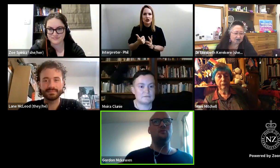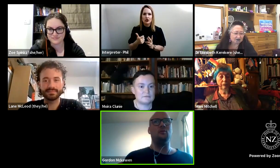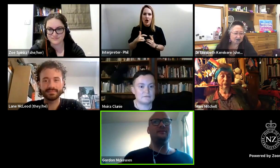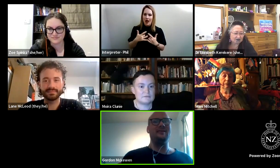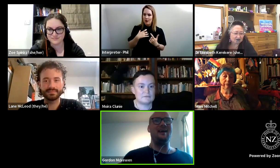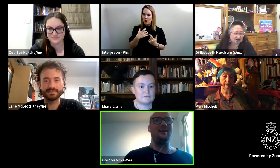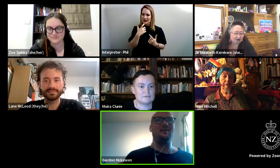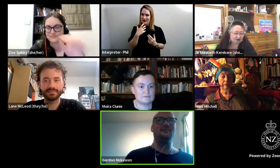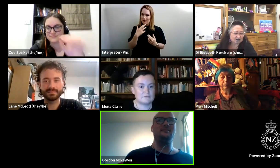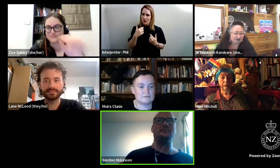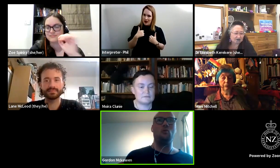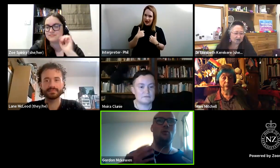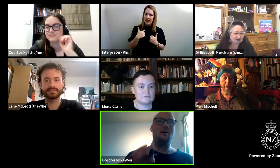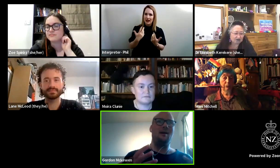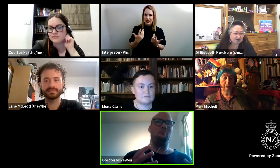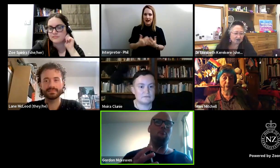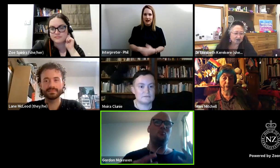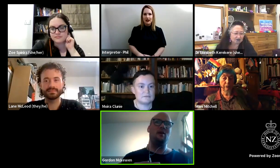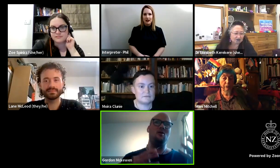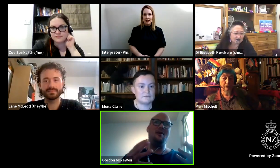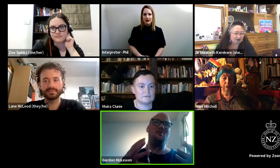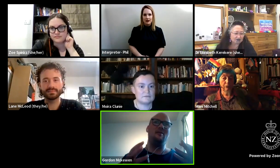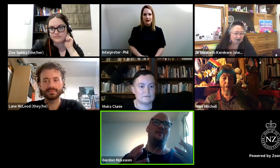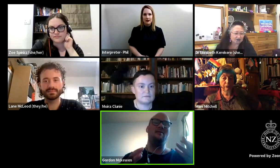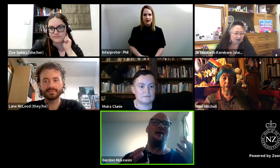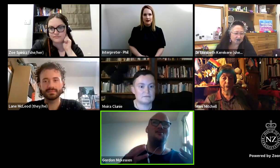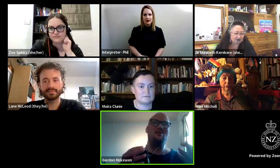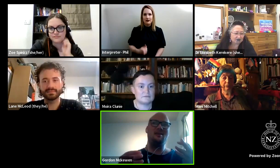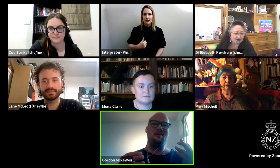I do want to say is, you know,